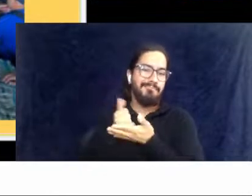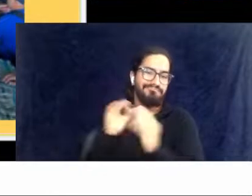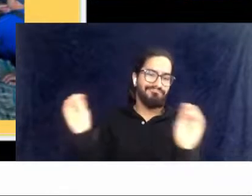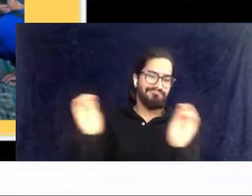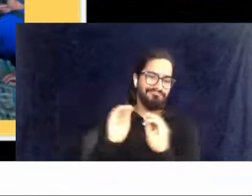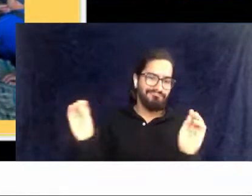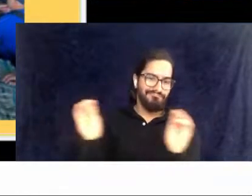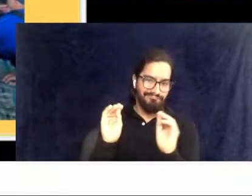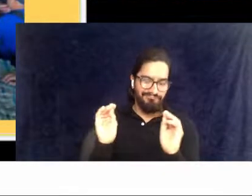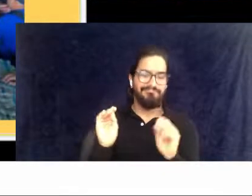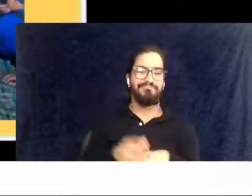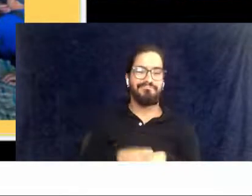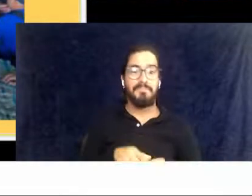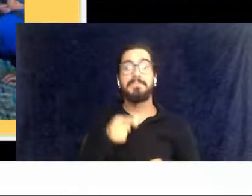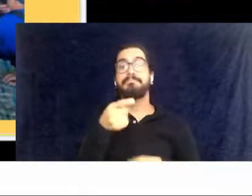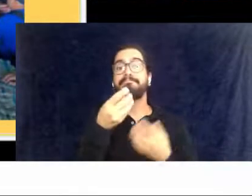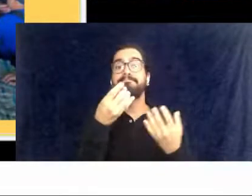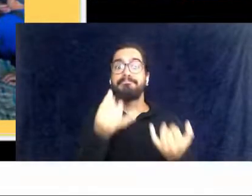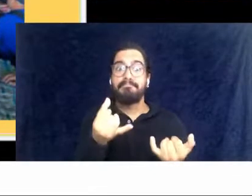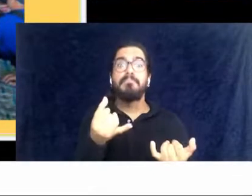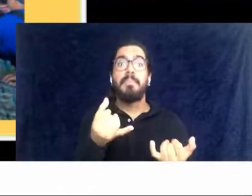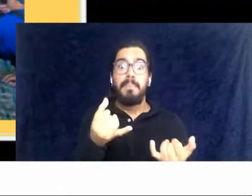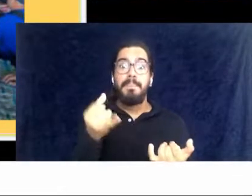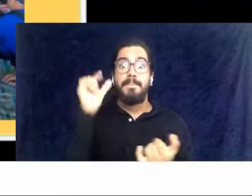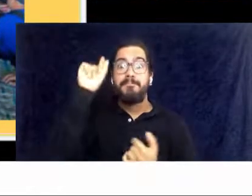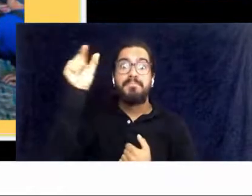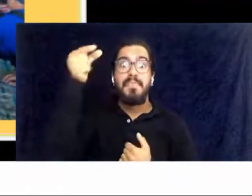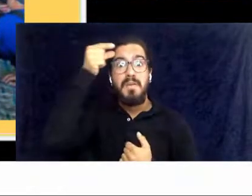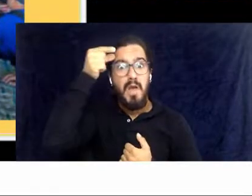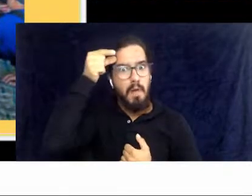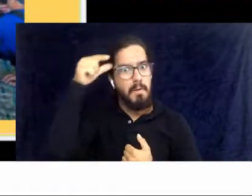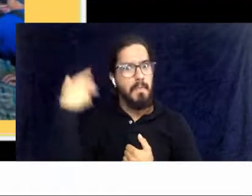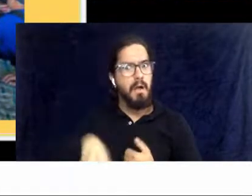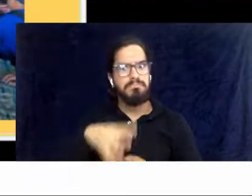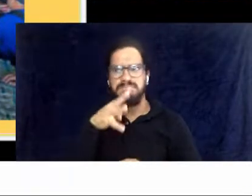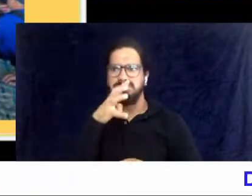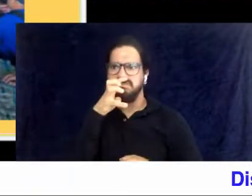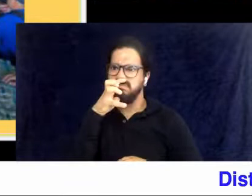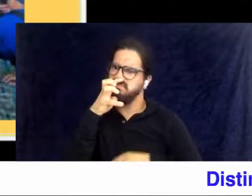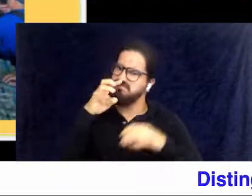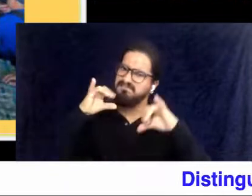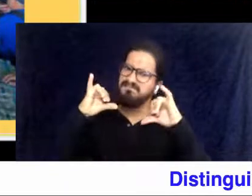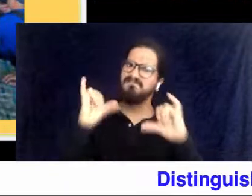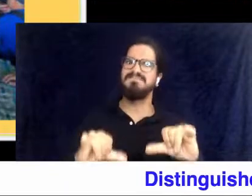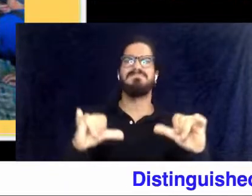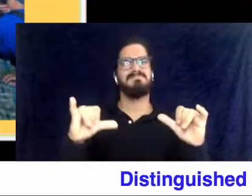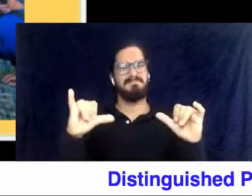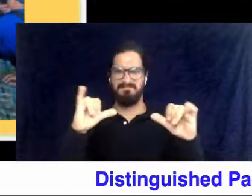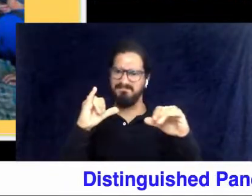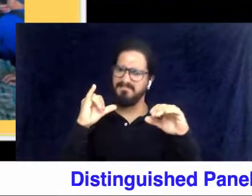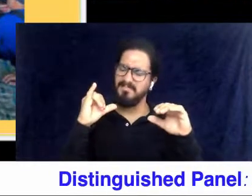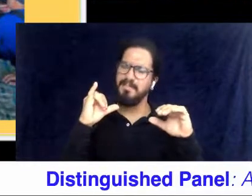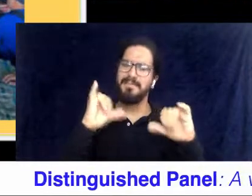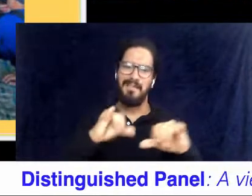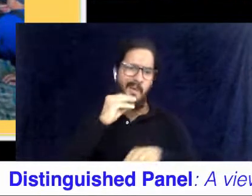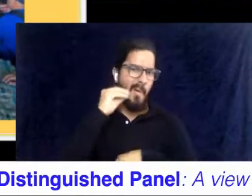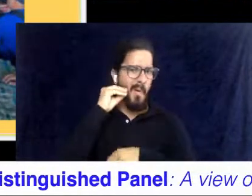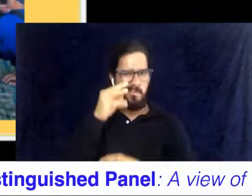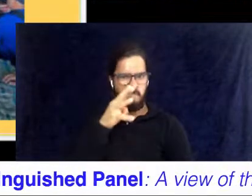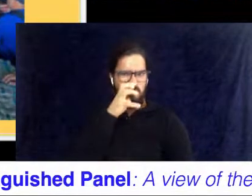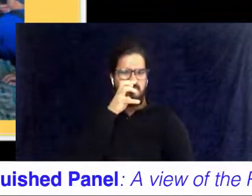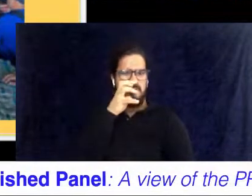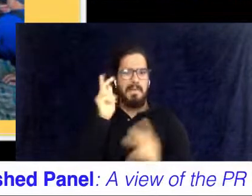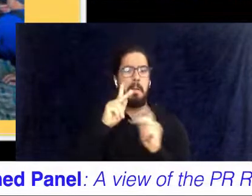imposed, the strictest lockdown in any U.S. territory right away, people, they didn't protest. We didn't